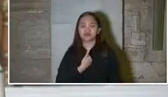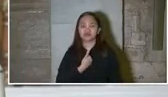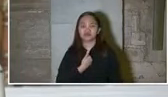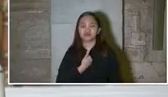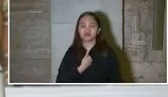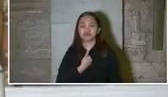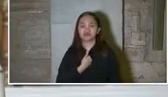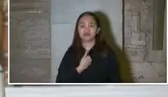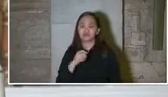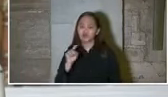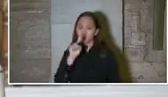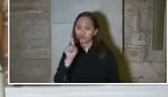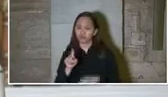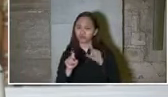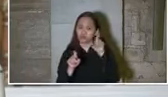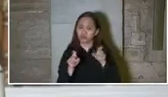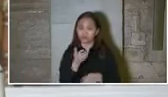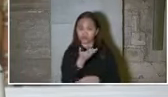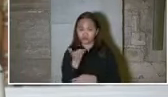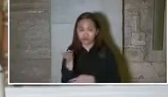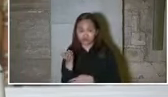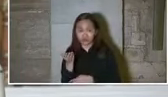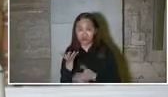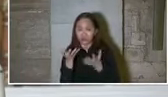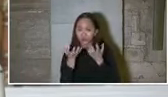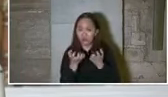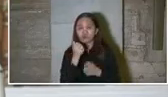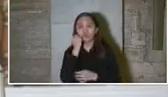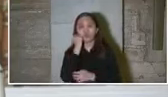Meron ho ba ditong gusto na laging galit siya?